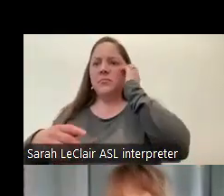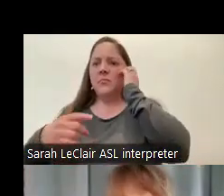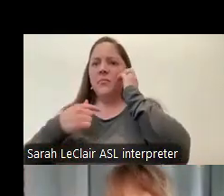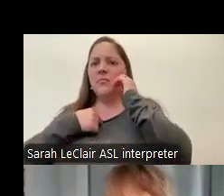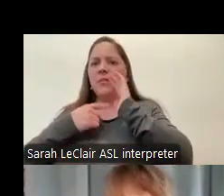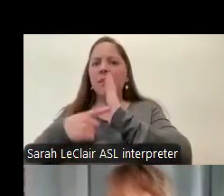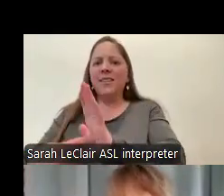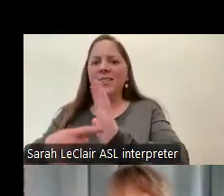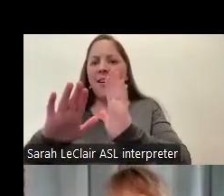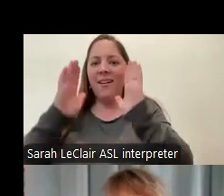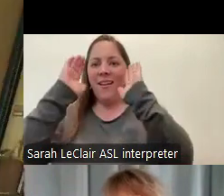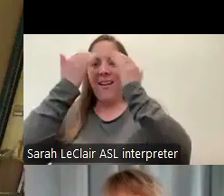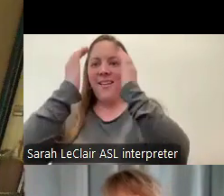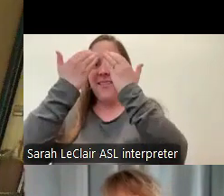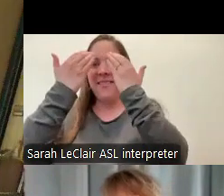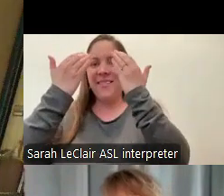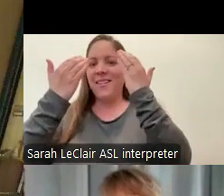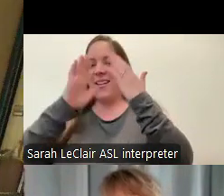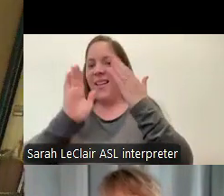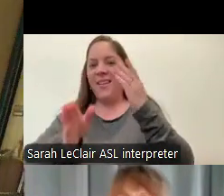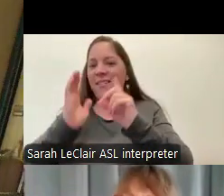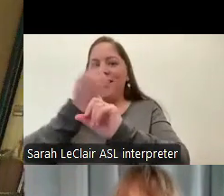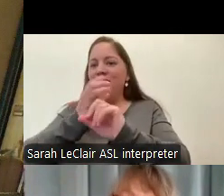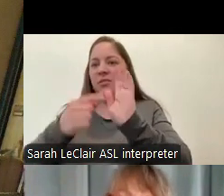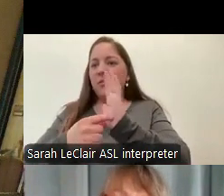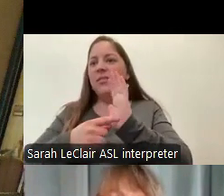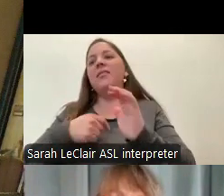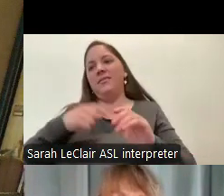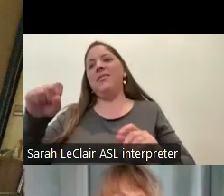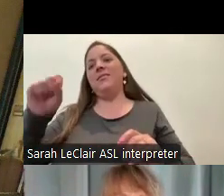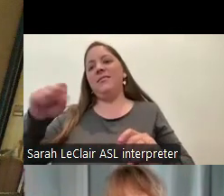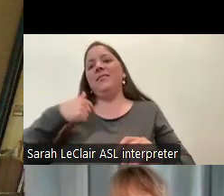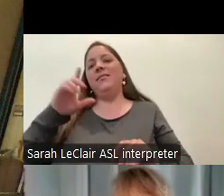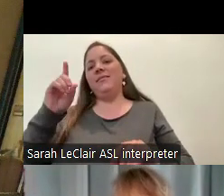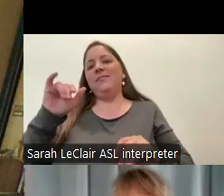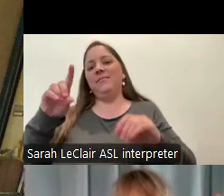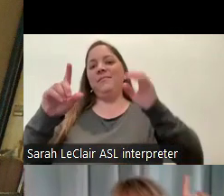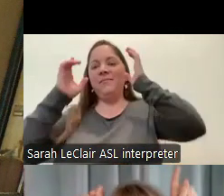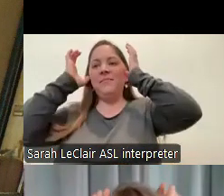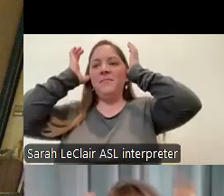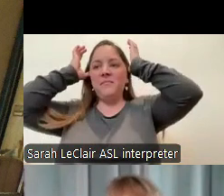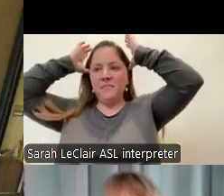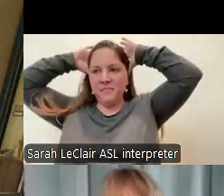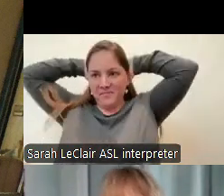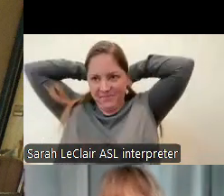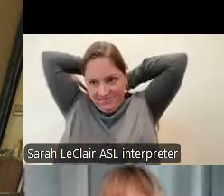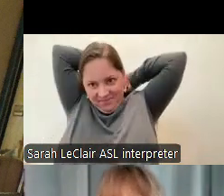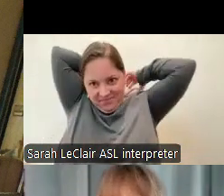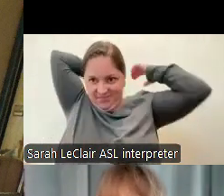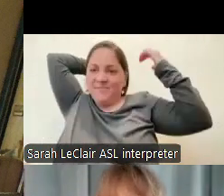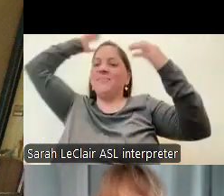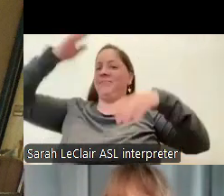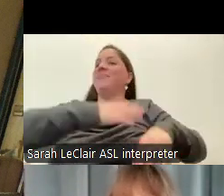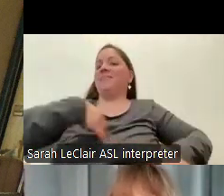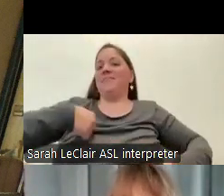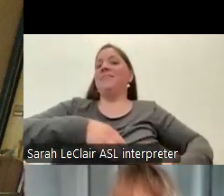Halloween costume. We did the autism. I think I actually did. And she had the zebra outfit, the zebra ears, and we put the